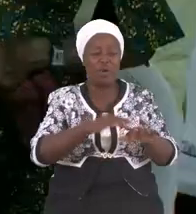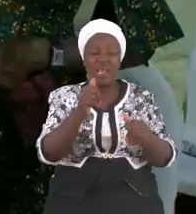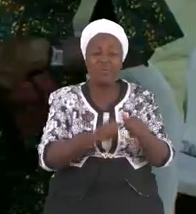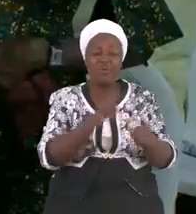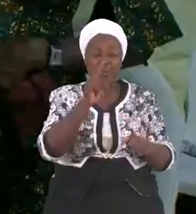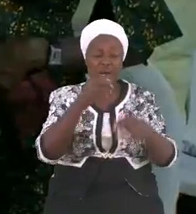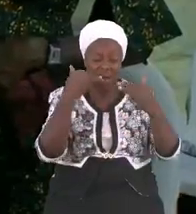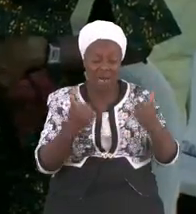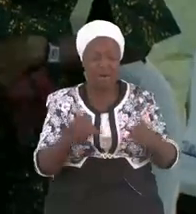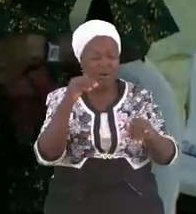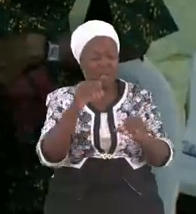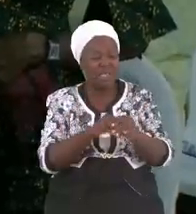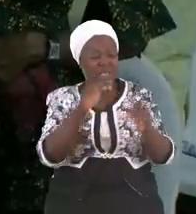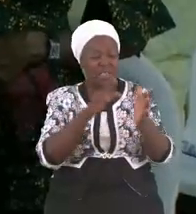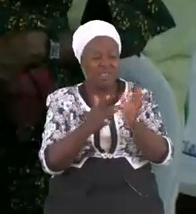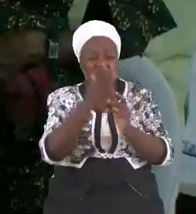Jesus' name.